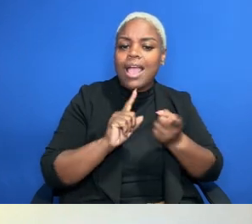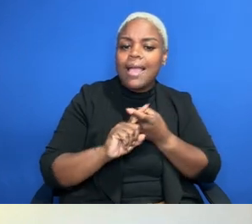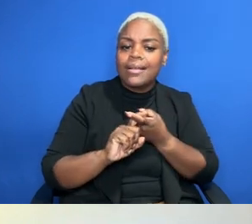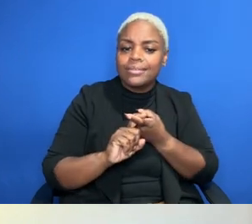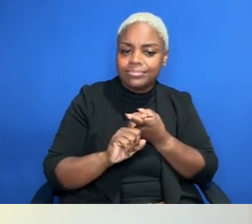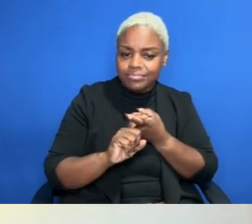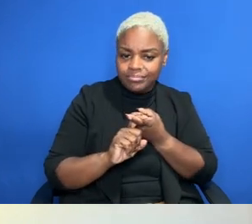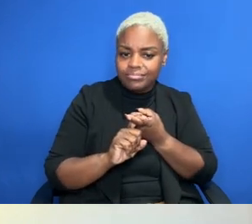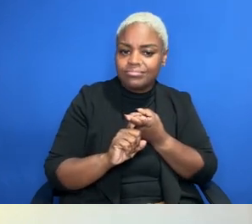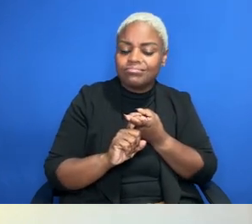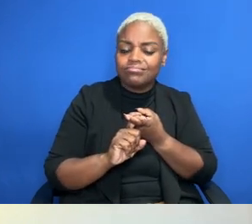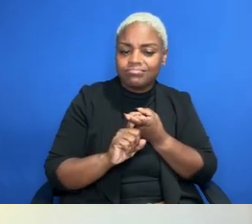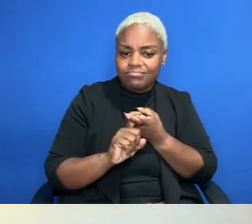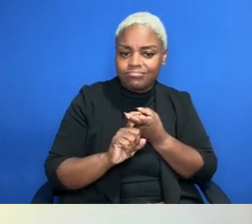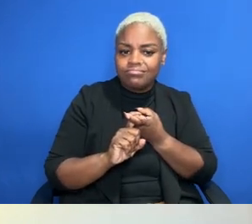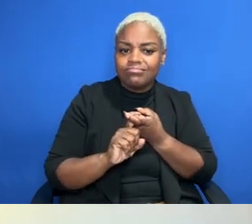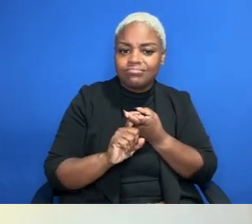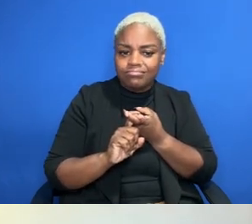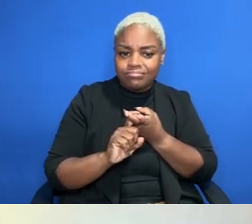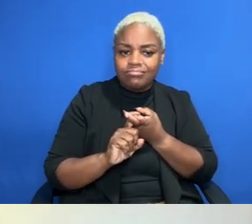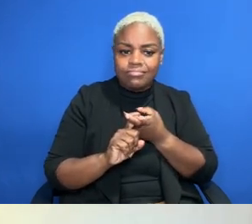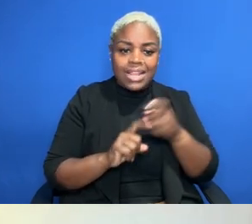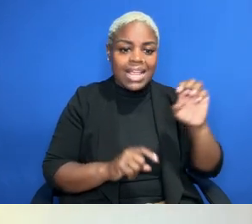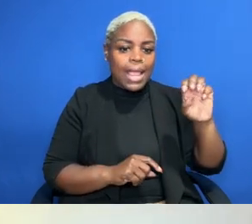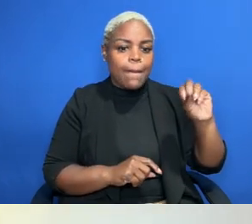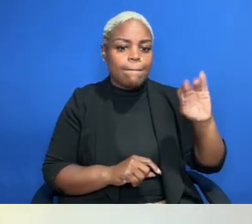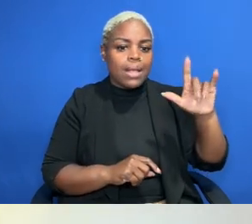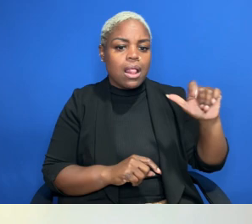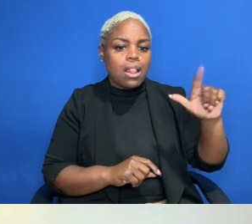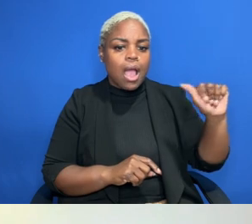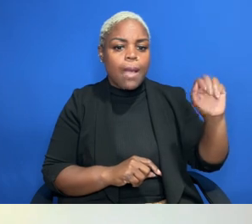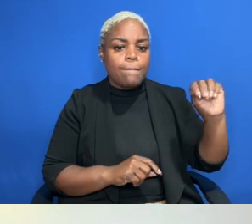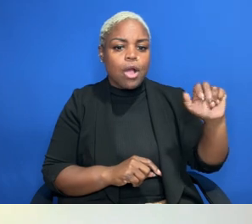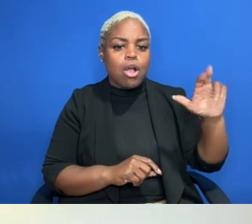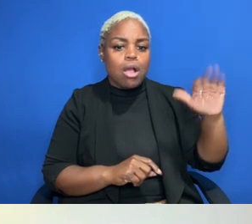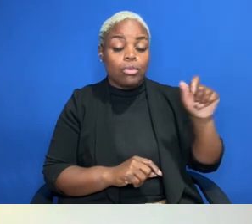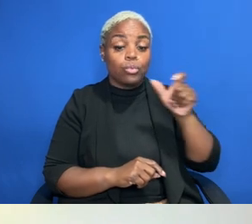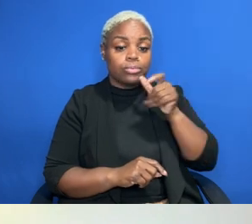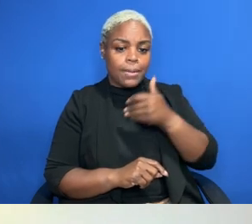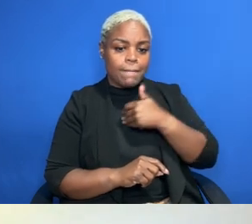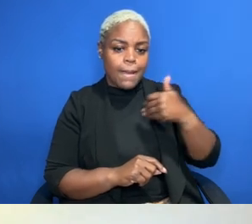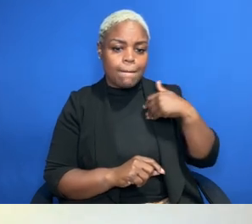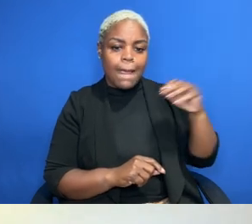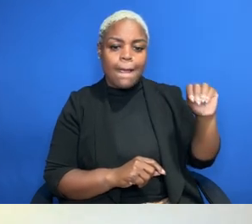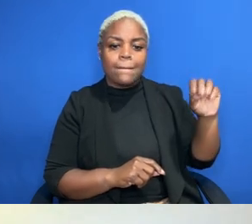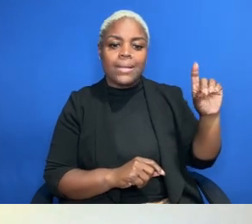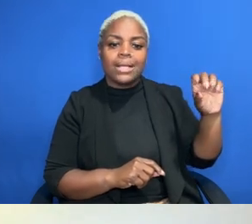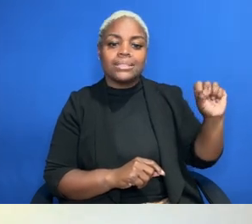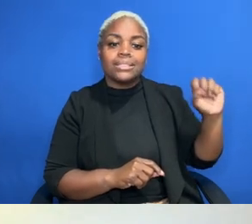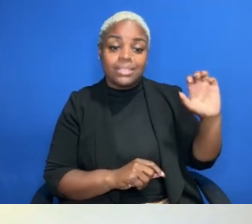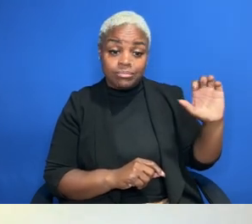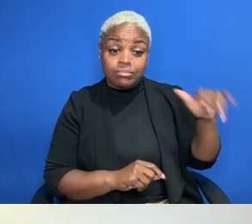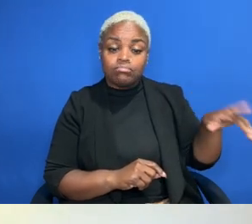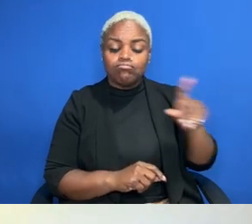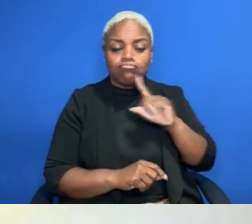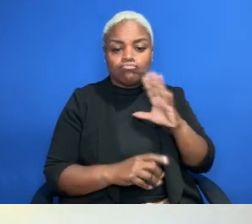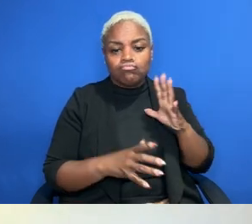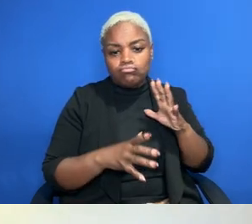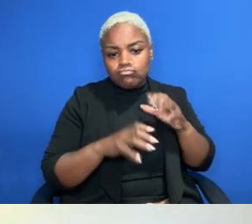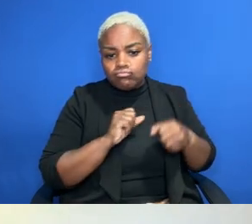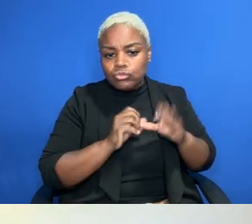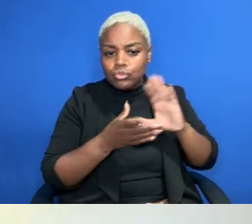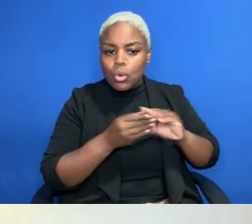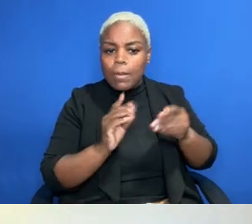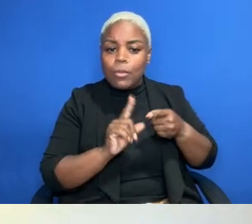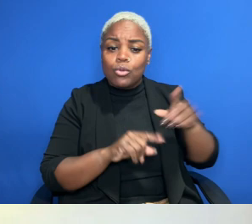involved in this issue when our dear friend Emily Lamarcker, who's a member of the MDSC, came to us with the